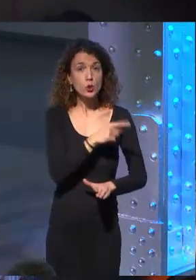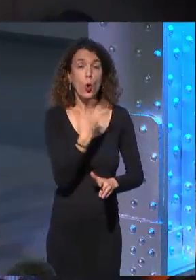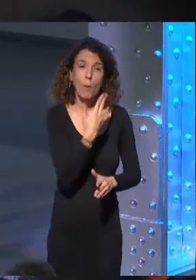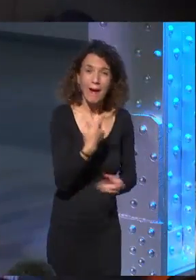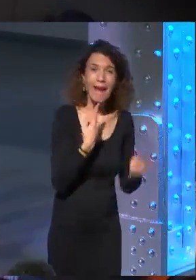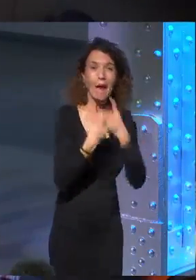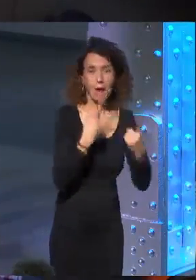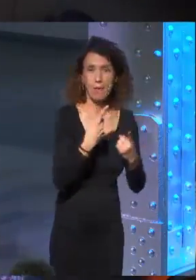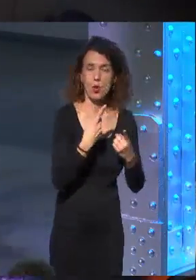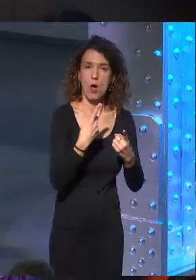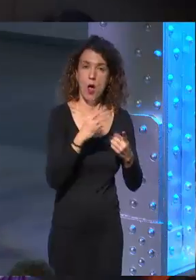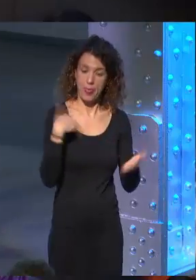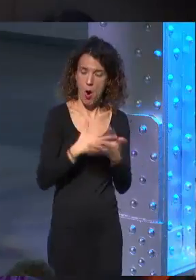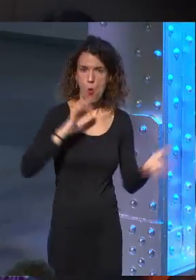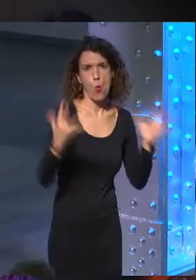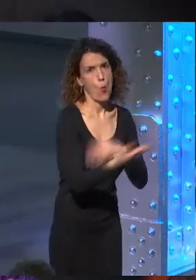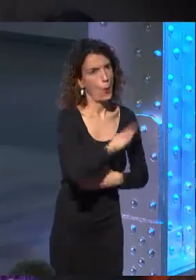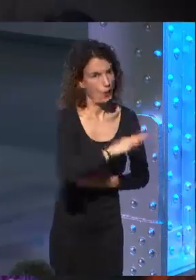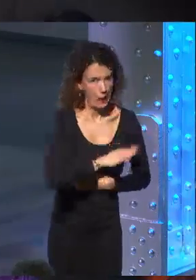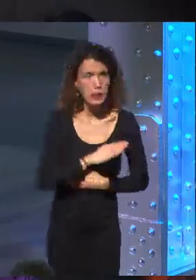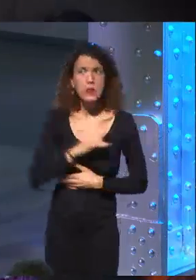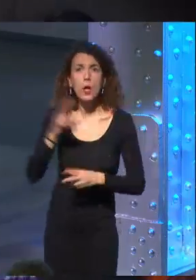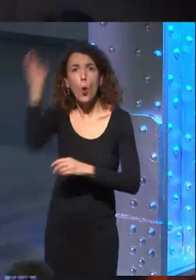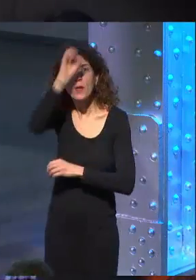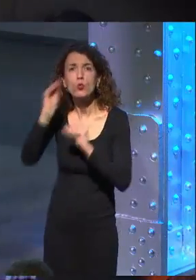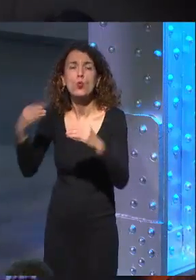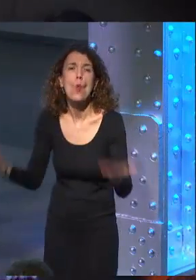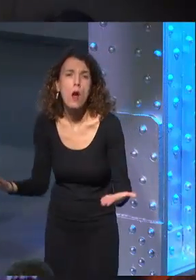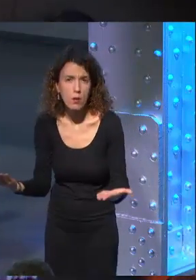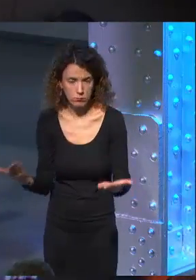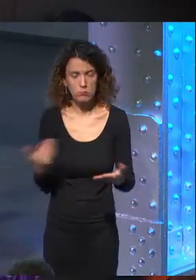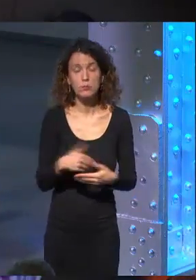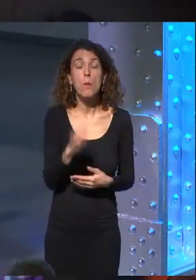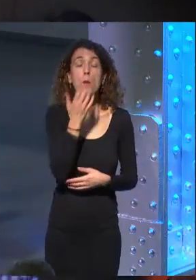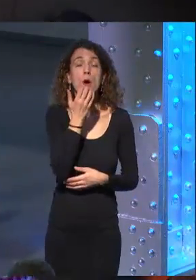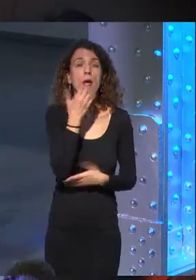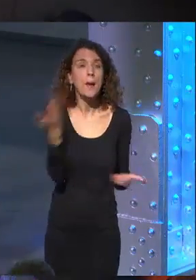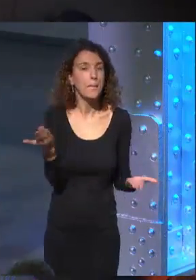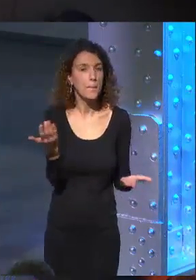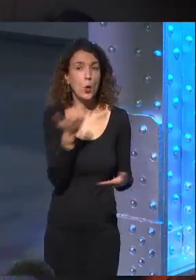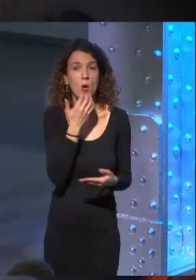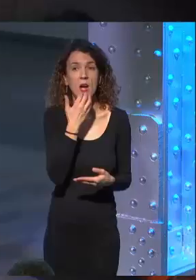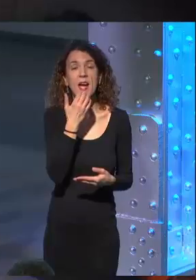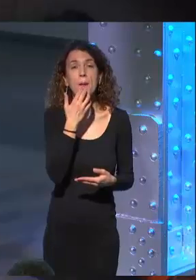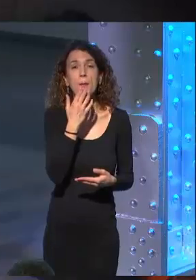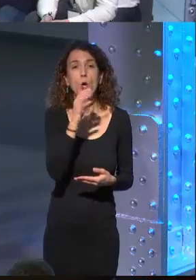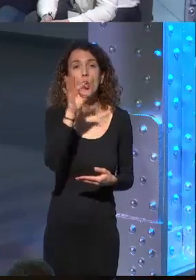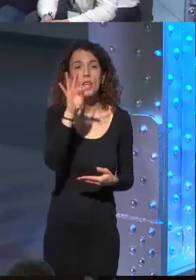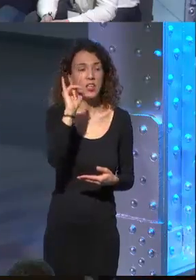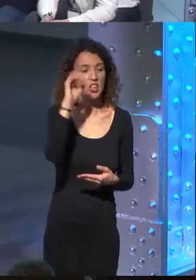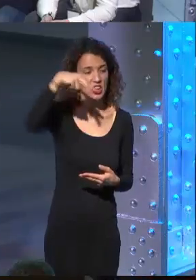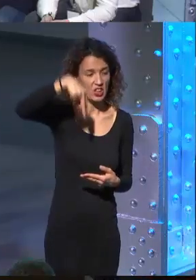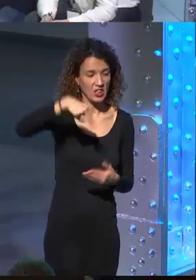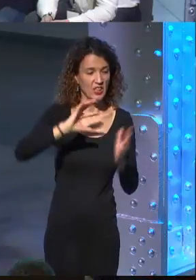relationships. Because I've seen that there has been a dramatic change in that. I don't know what you think about this.